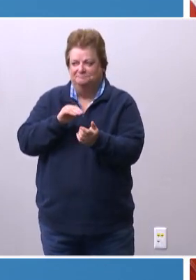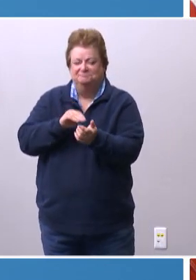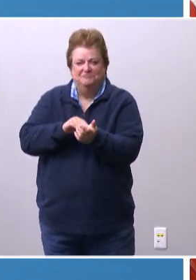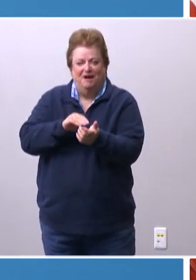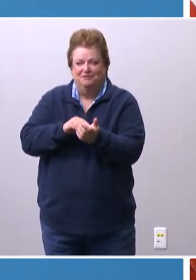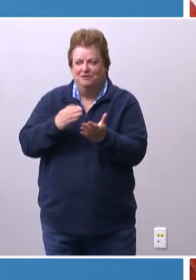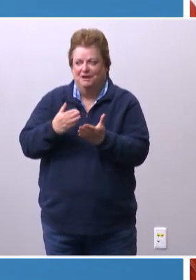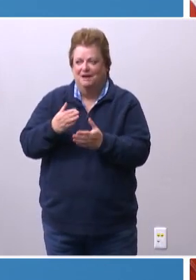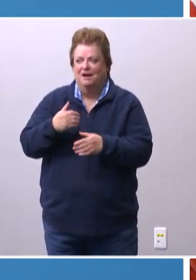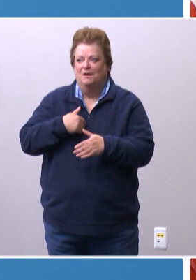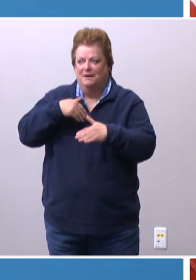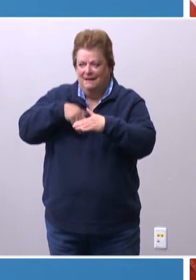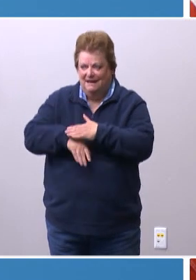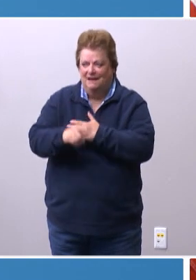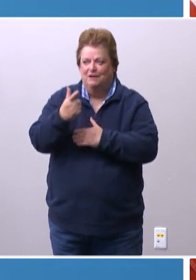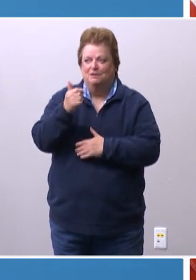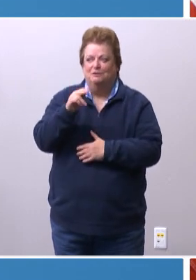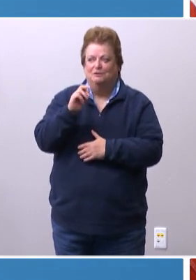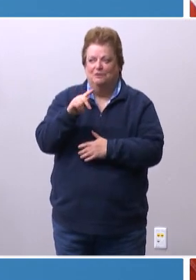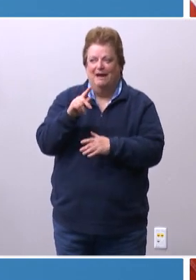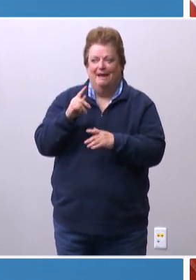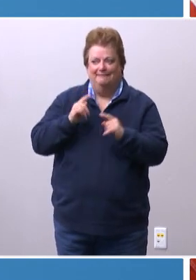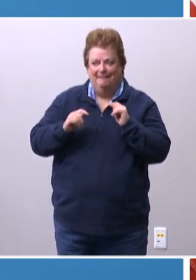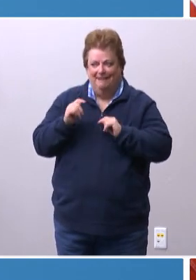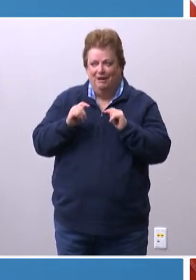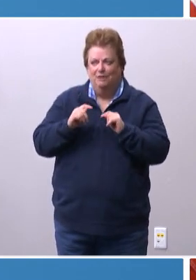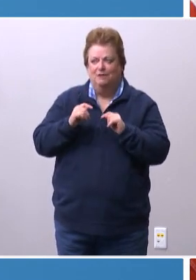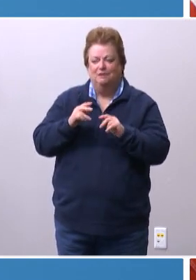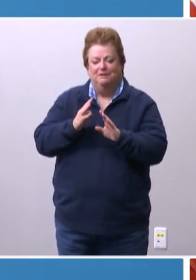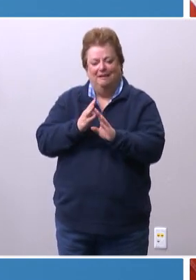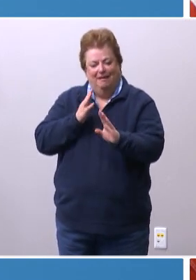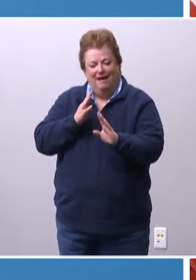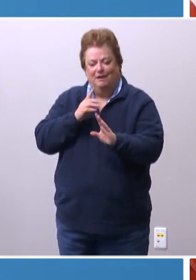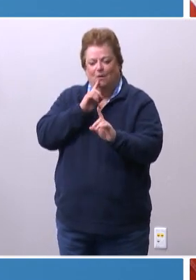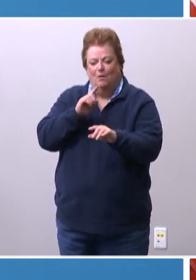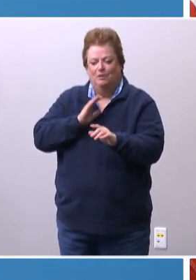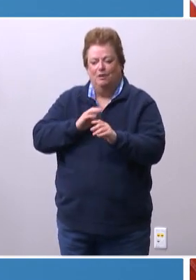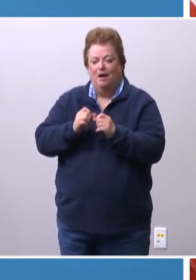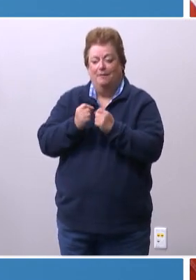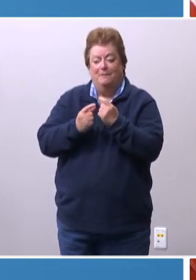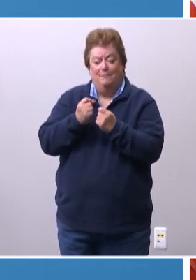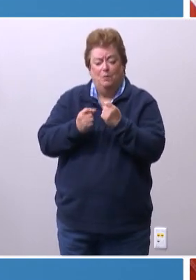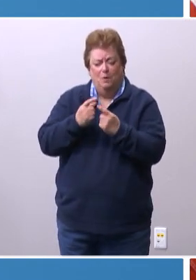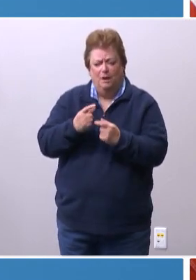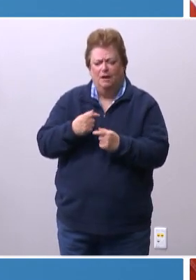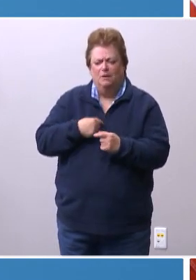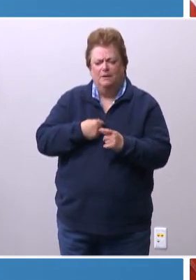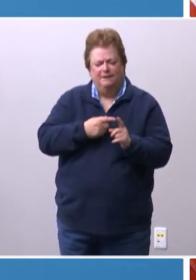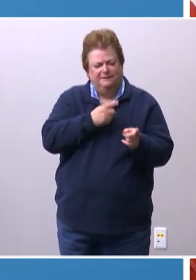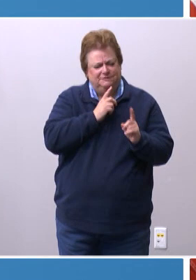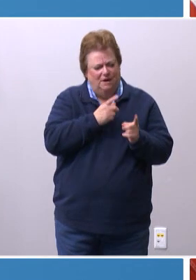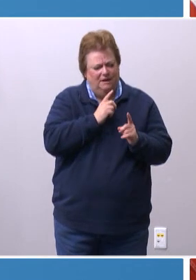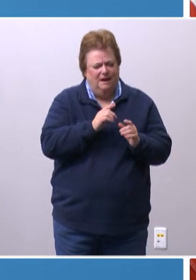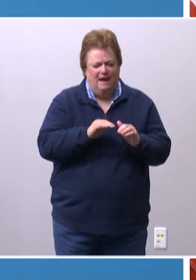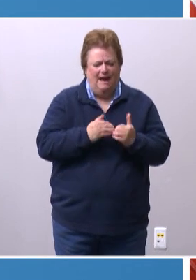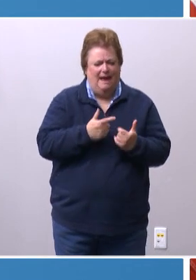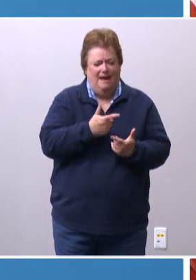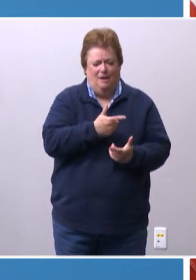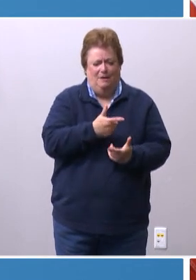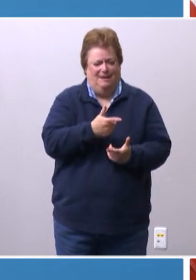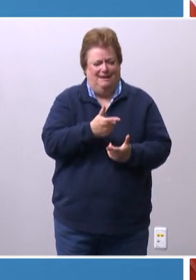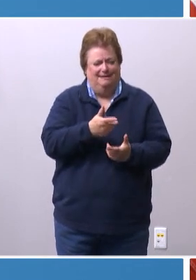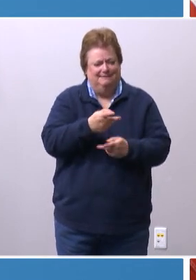to head into the Grand Theater and stood in line to order our popcorn, we got to talking about what it's like right now for him to be treating